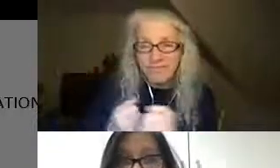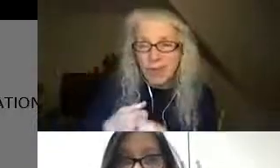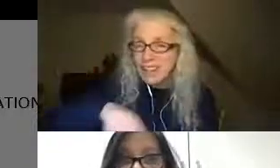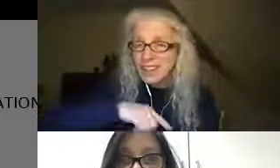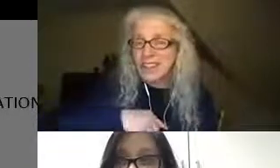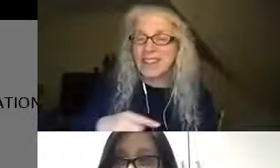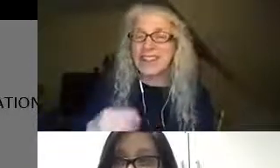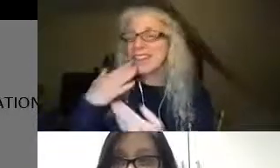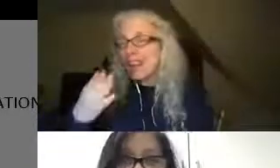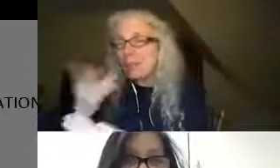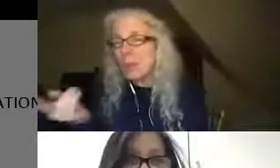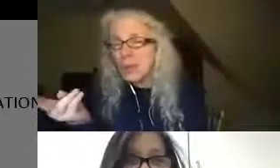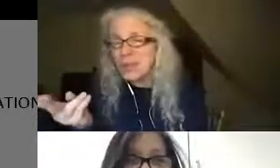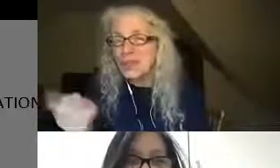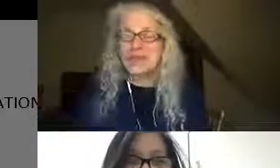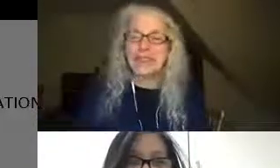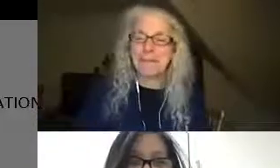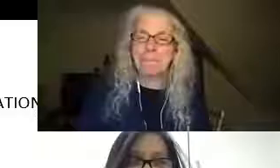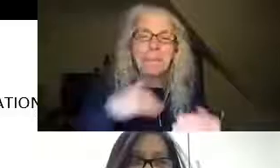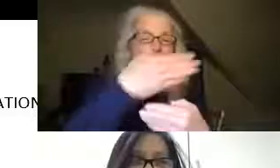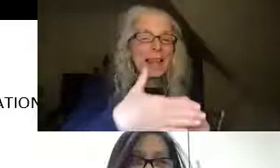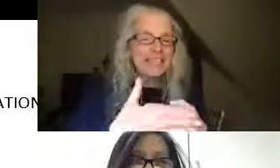So thank you to them. Next slide.